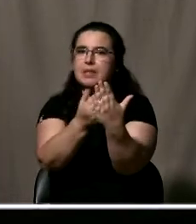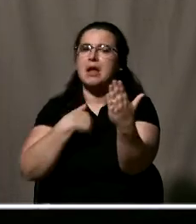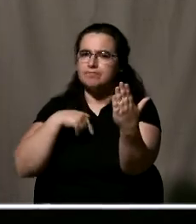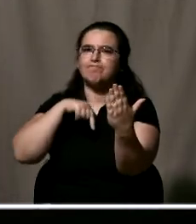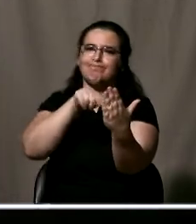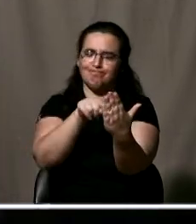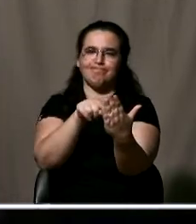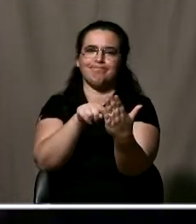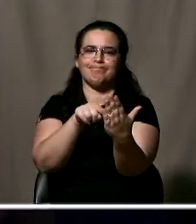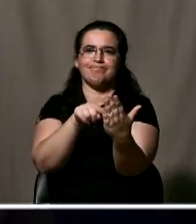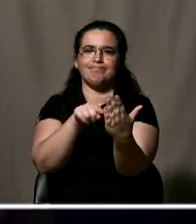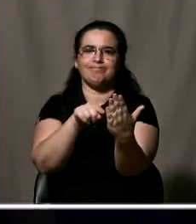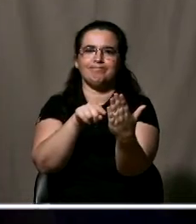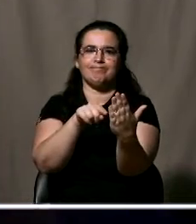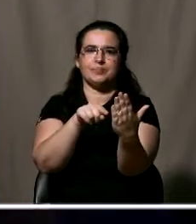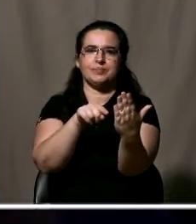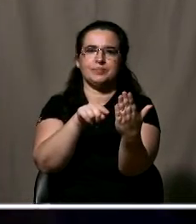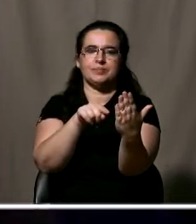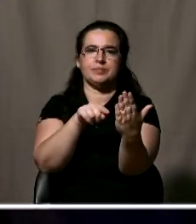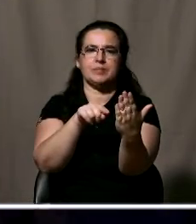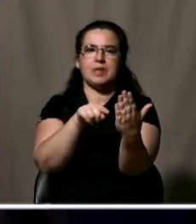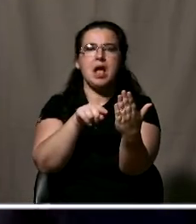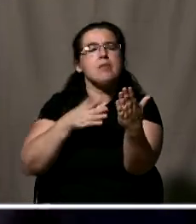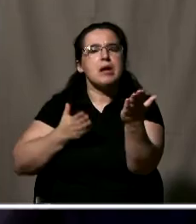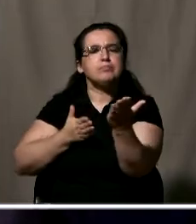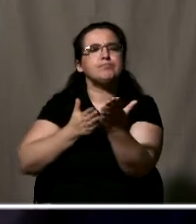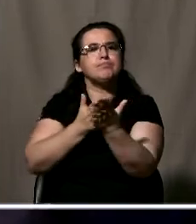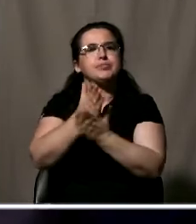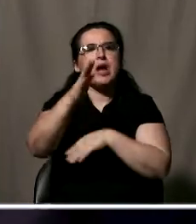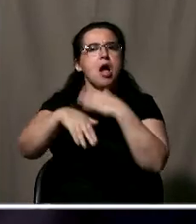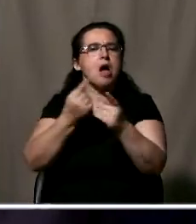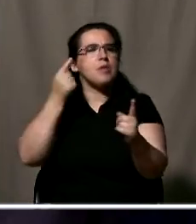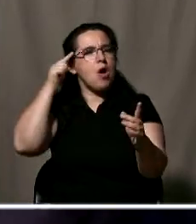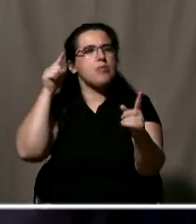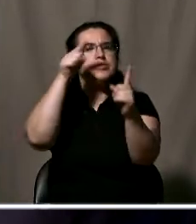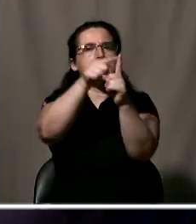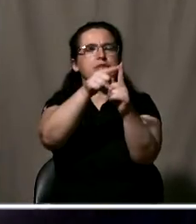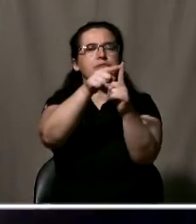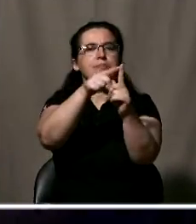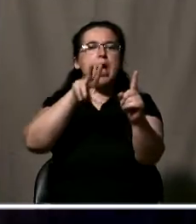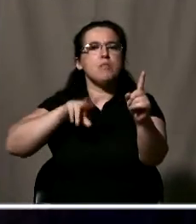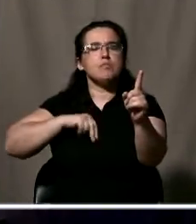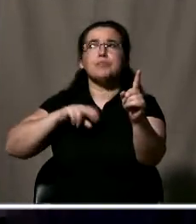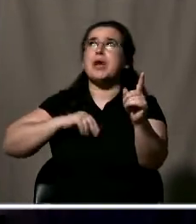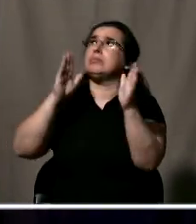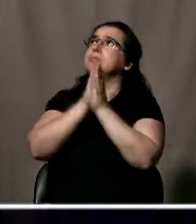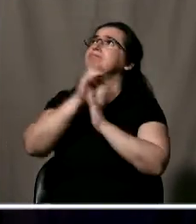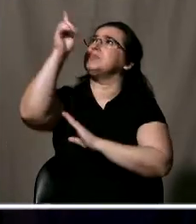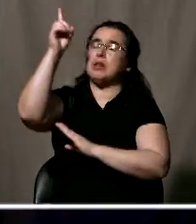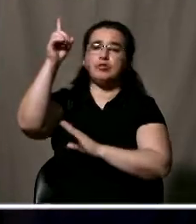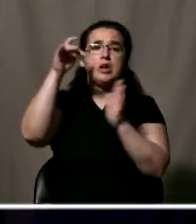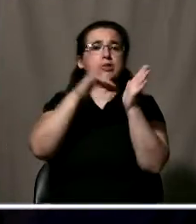the prize of the upward call in Christ Jesus. Prossigo para o alvo pelo prémio da soberana vocação de Deus em